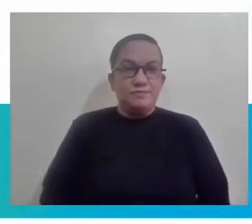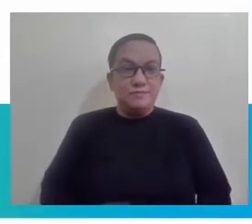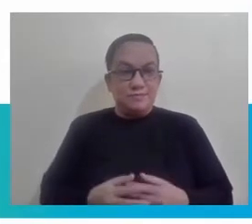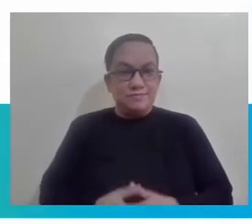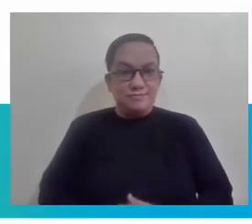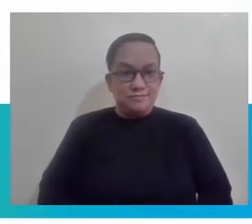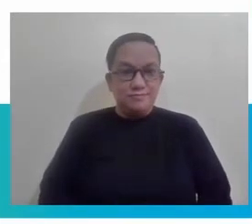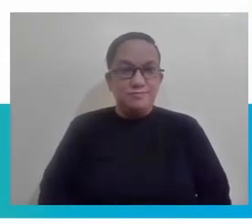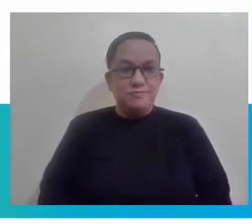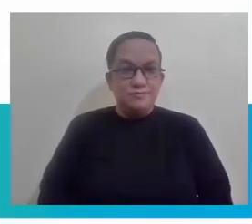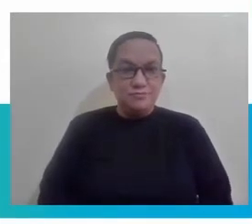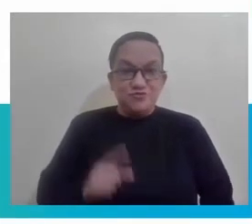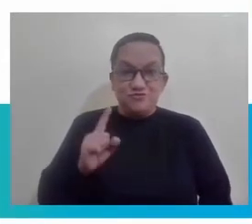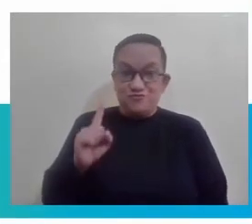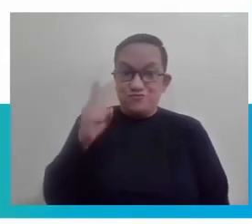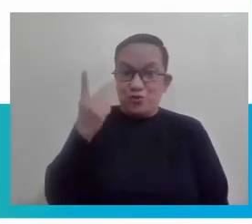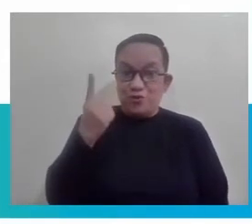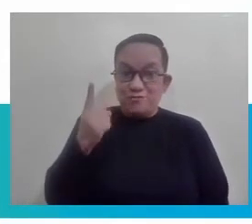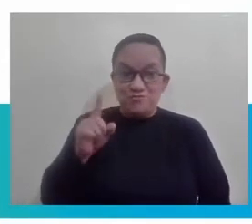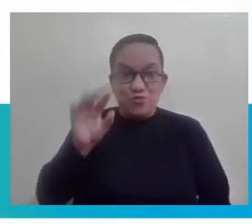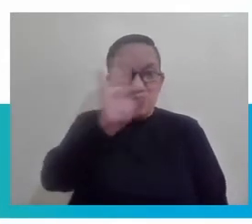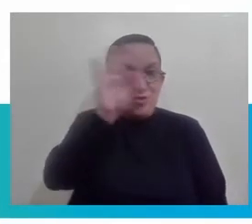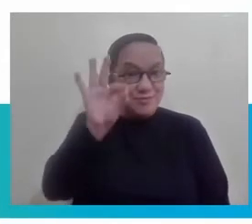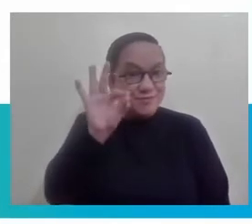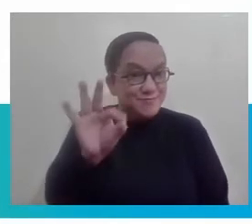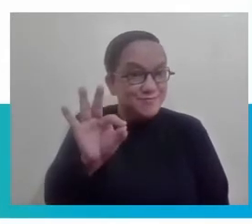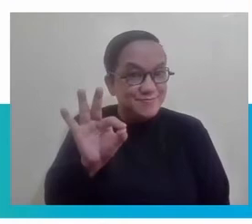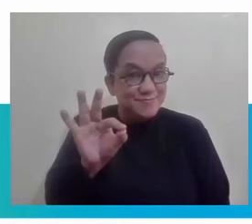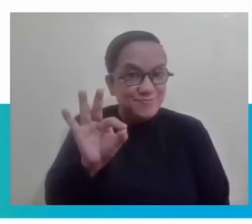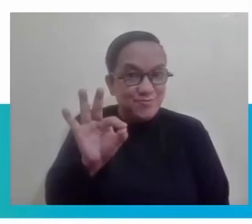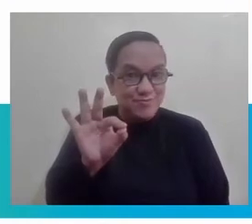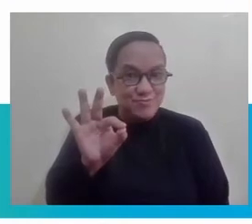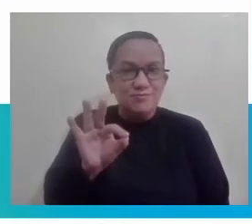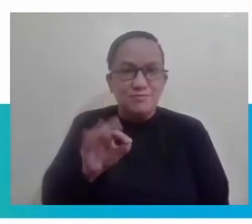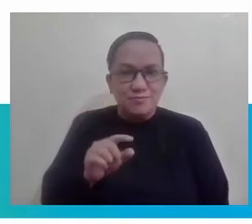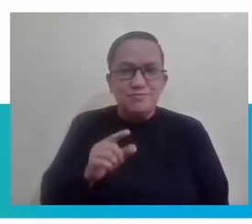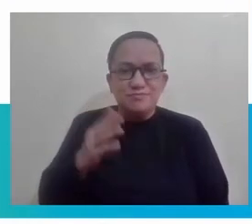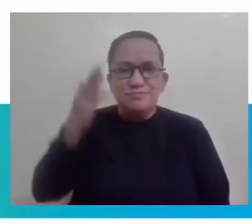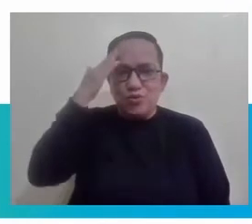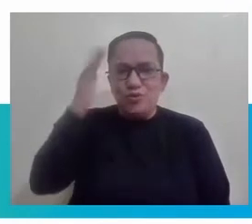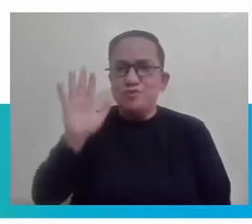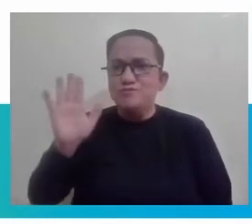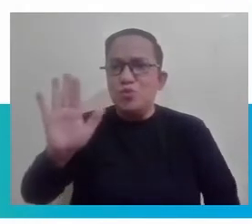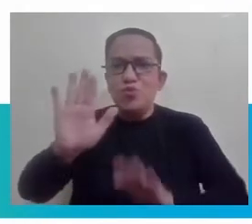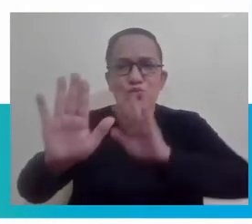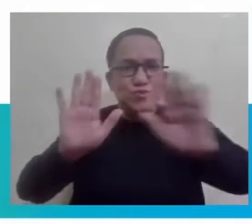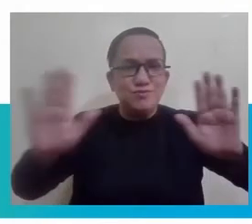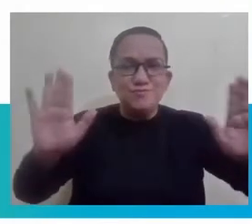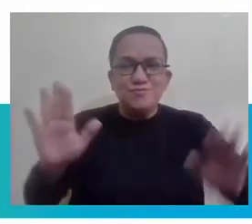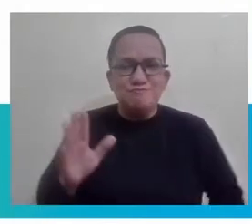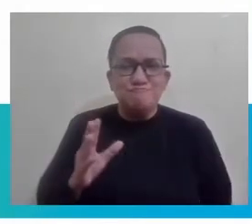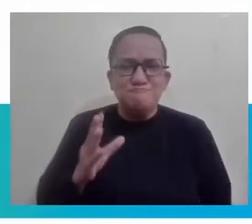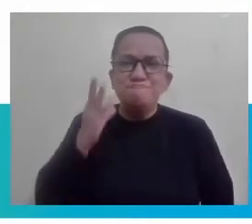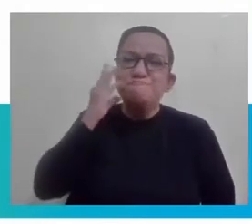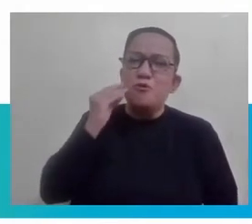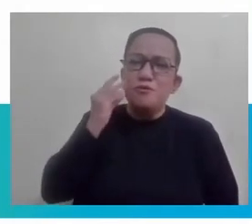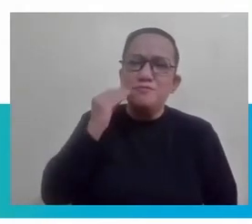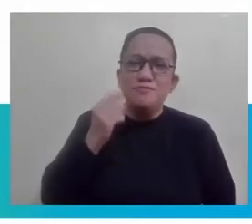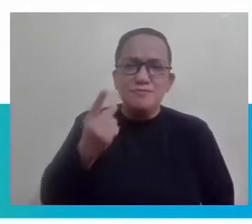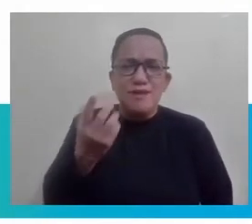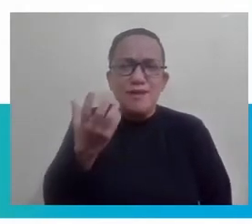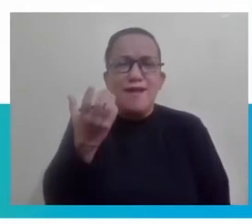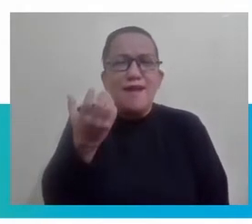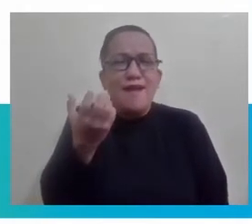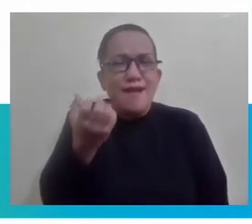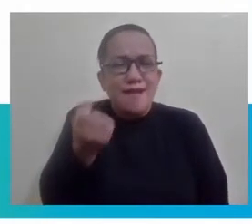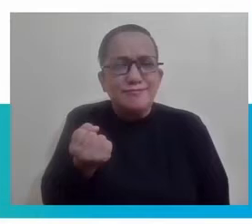the situations that you are familiar with, are there practical steps that can be taken to support